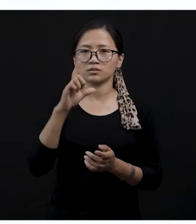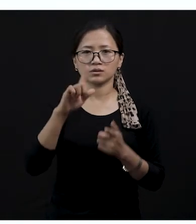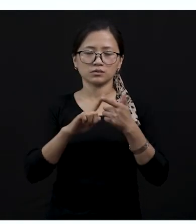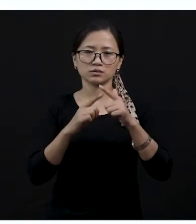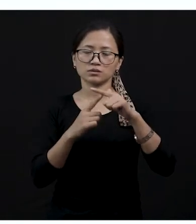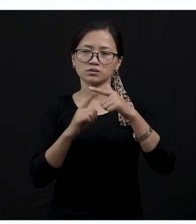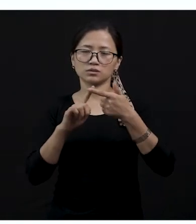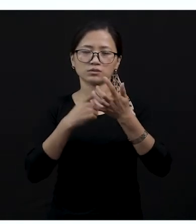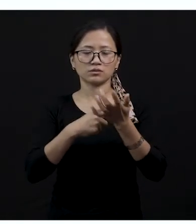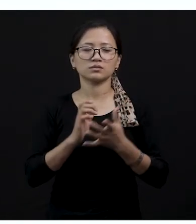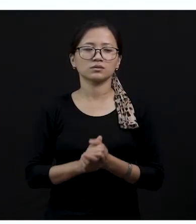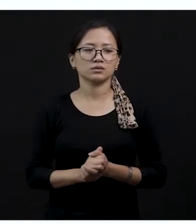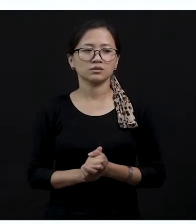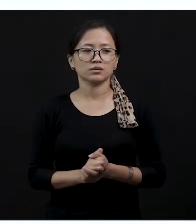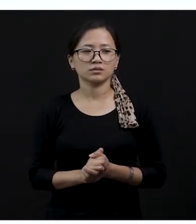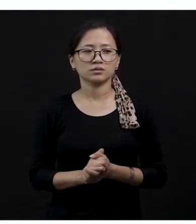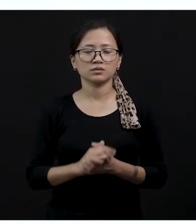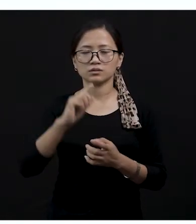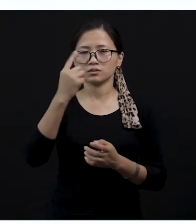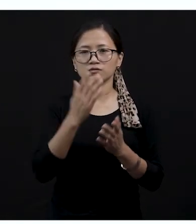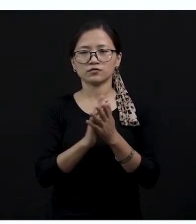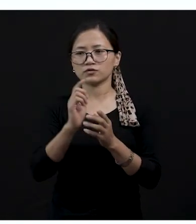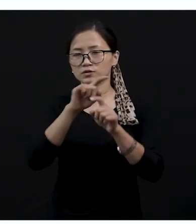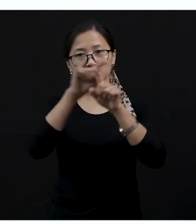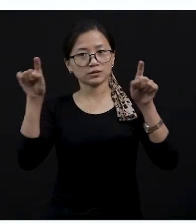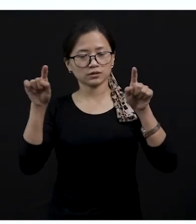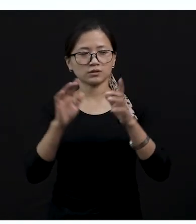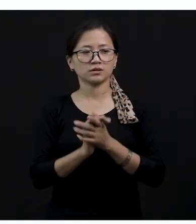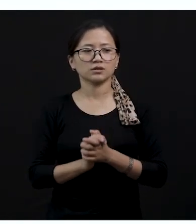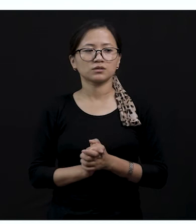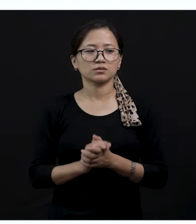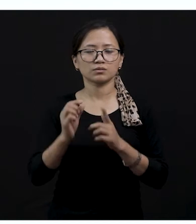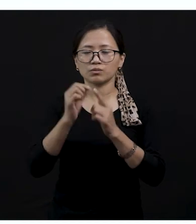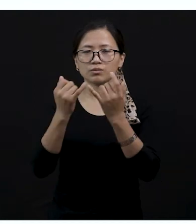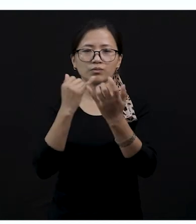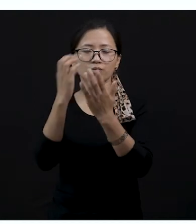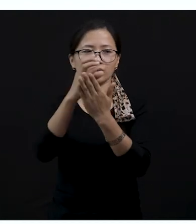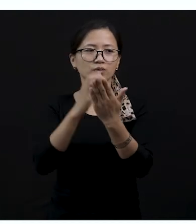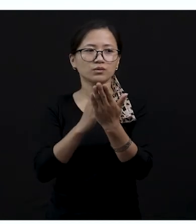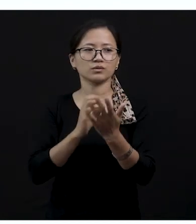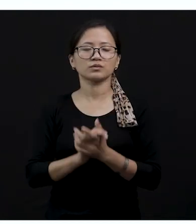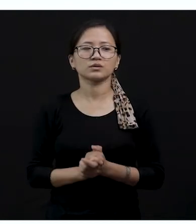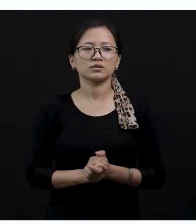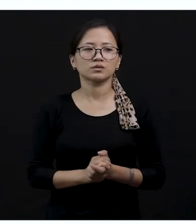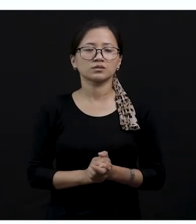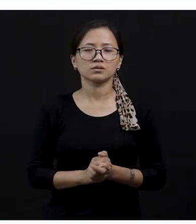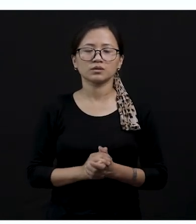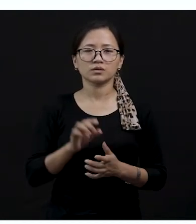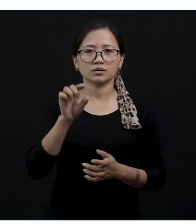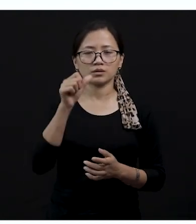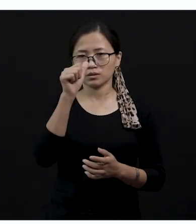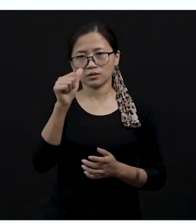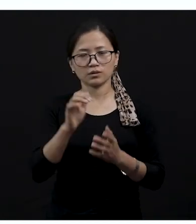okay? So the rhyme scheme in the first stanza of the poem is, let's try to take out the indicating